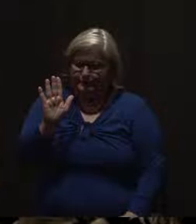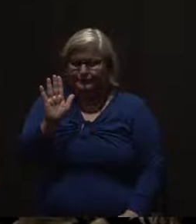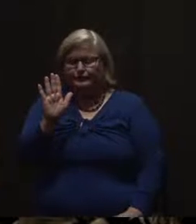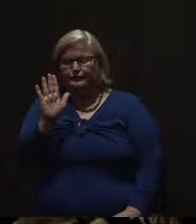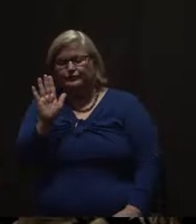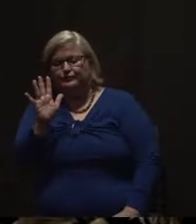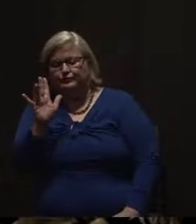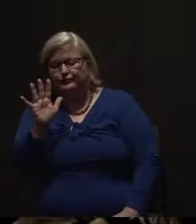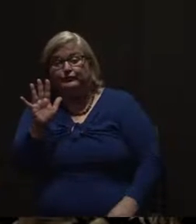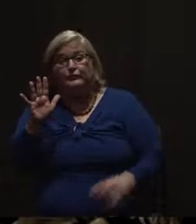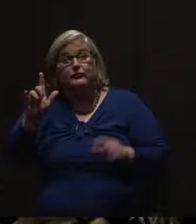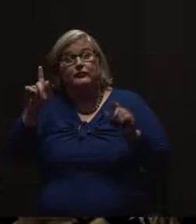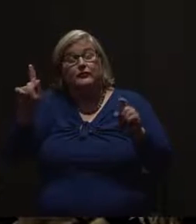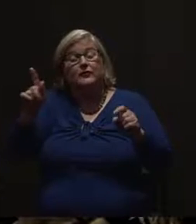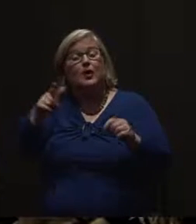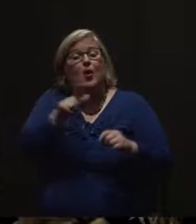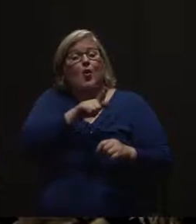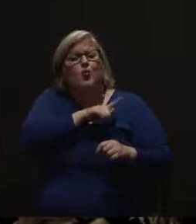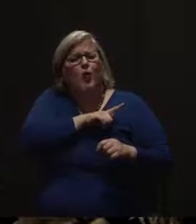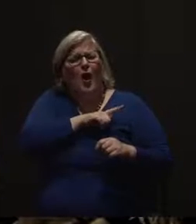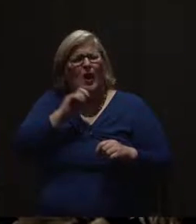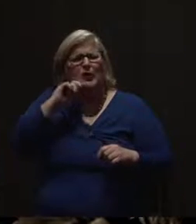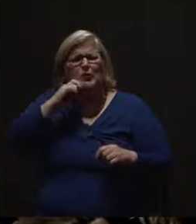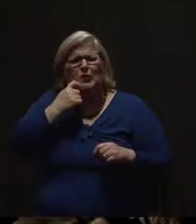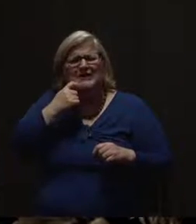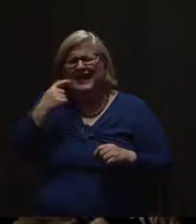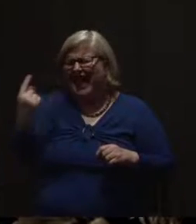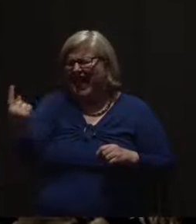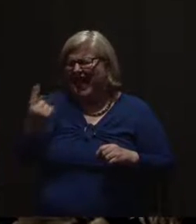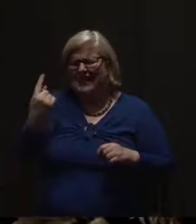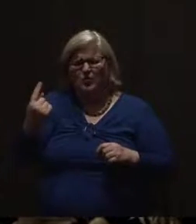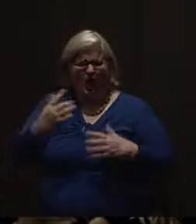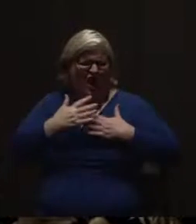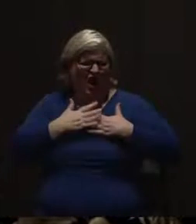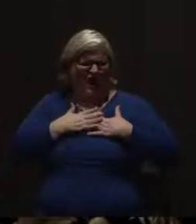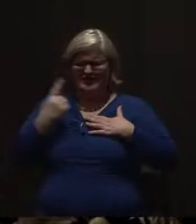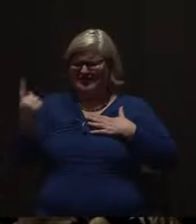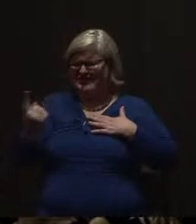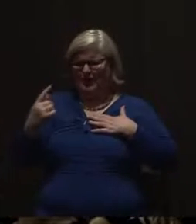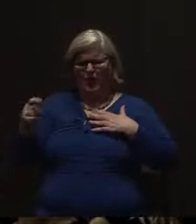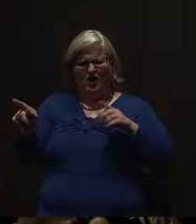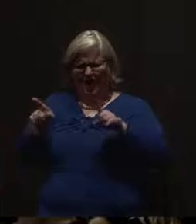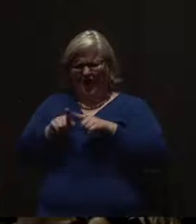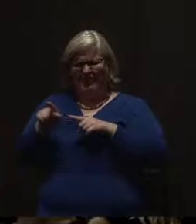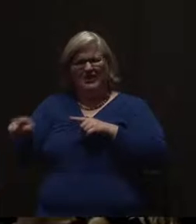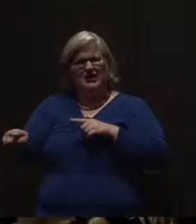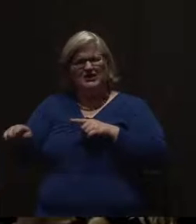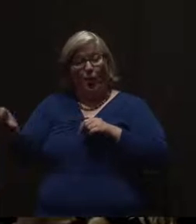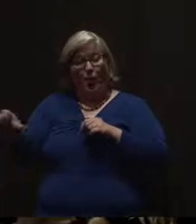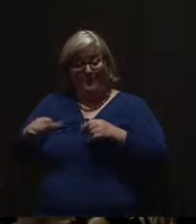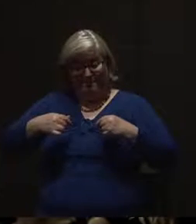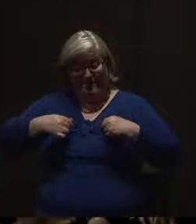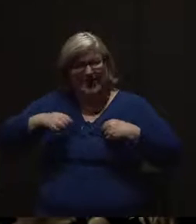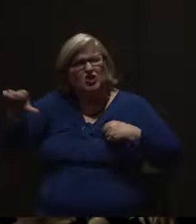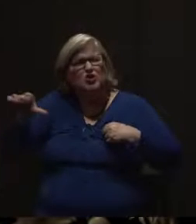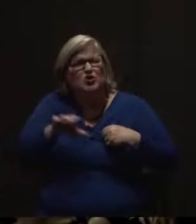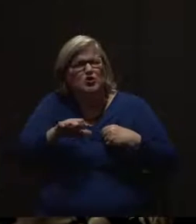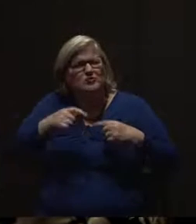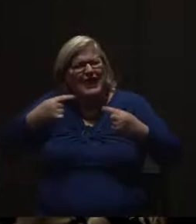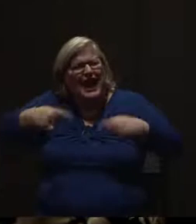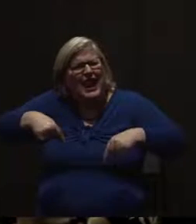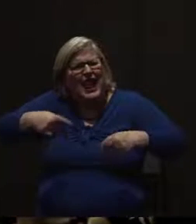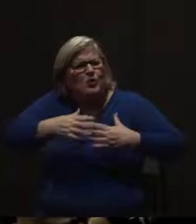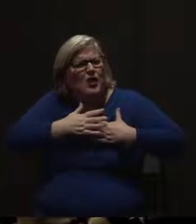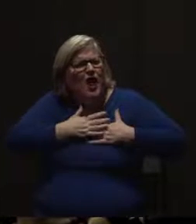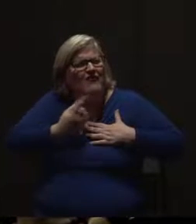And a sentence like, why would anybody love someone like me, or shorter, do I deserve love, isn't an individual